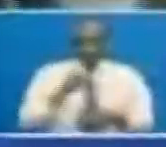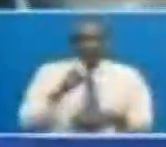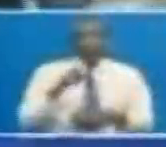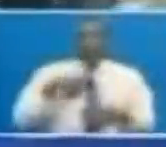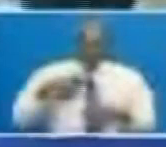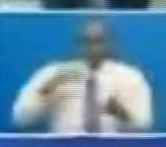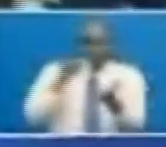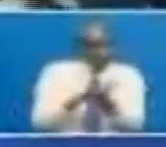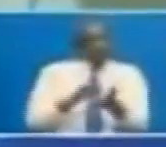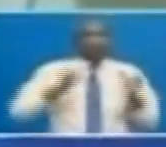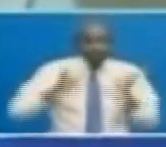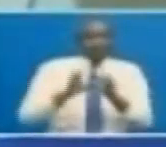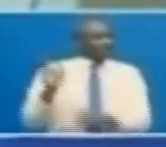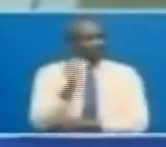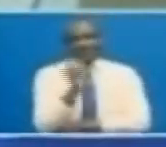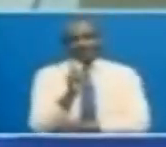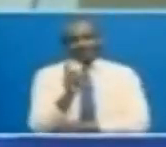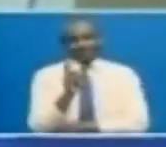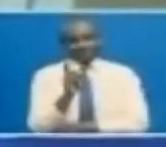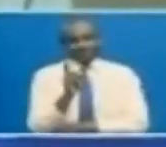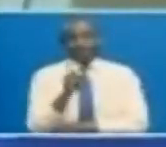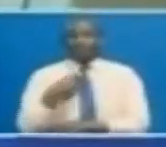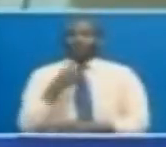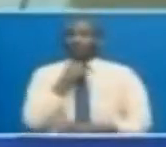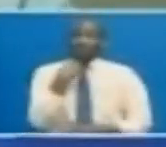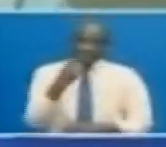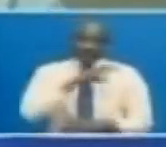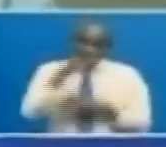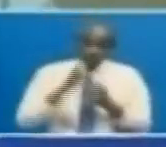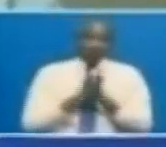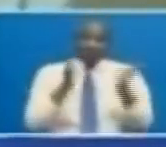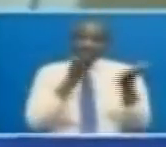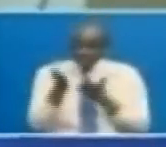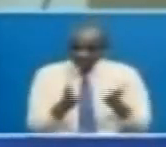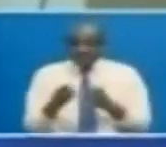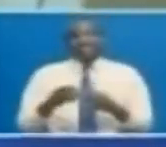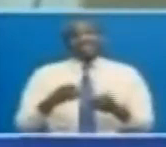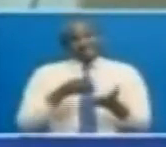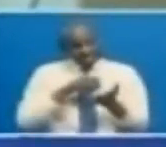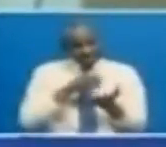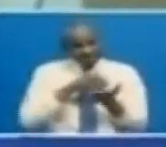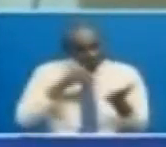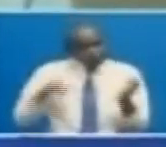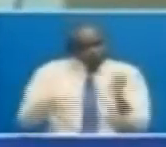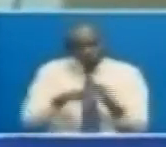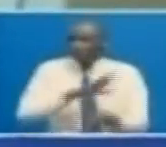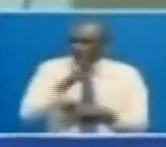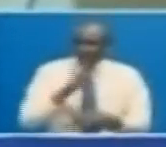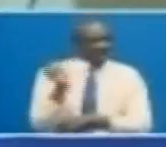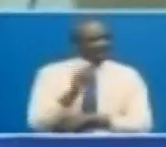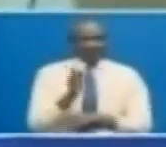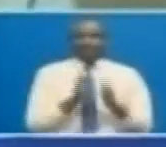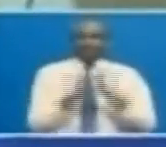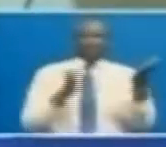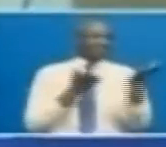shown the door forcefully. I want to assure all the public servants that retrenchment is not in the mind of Public